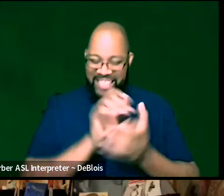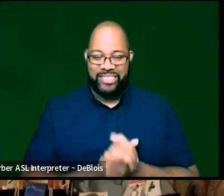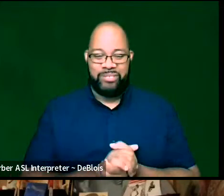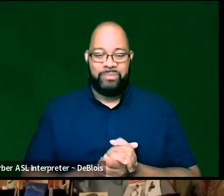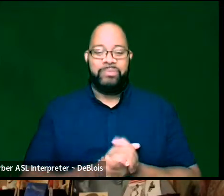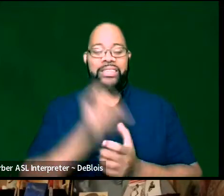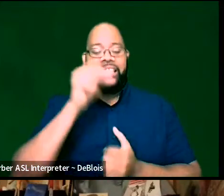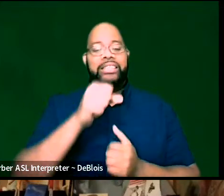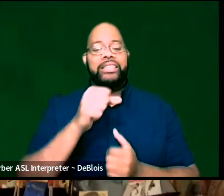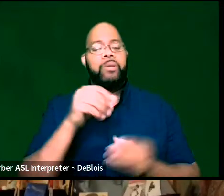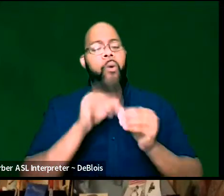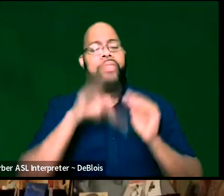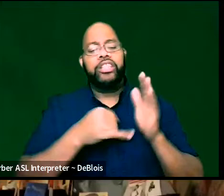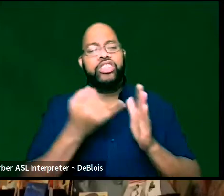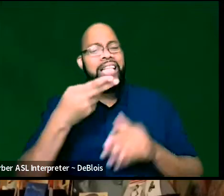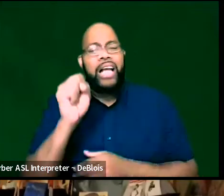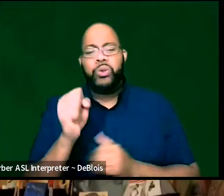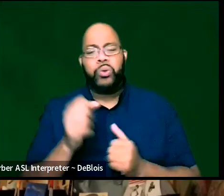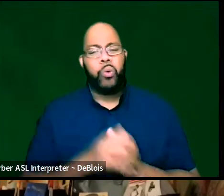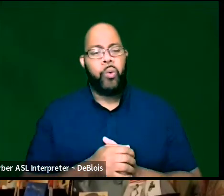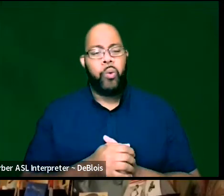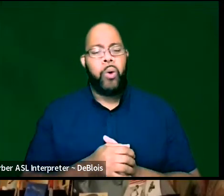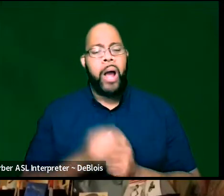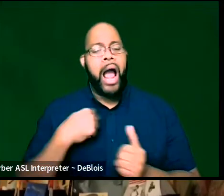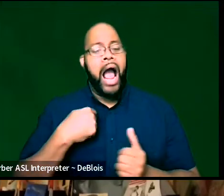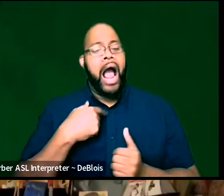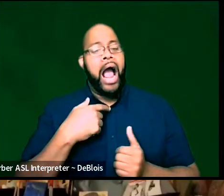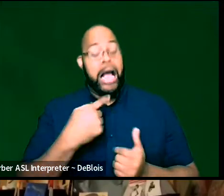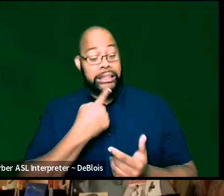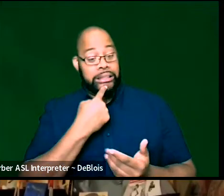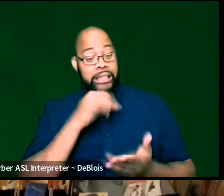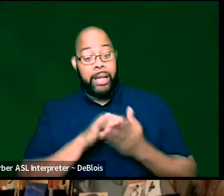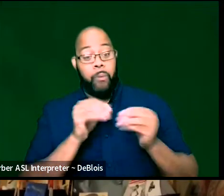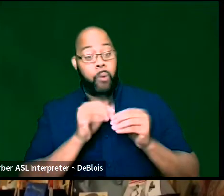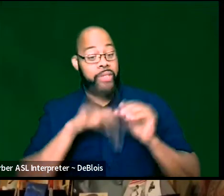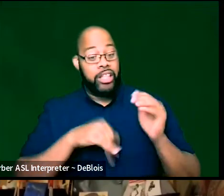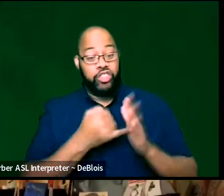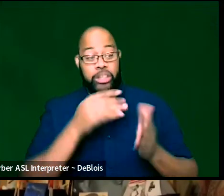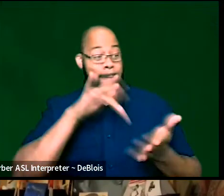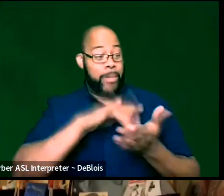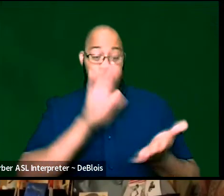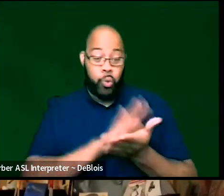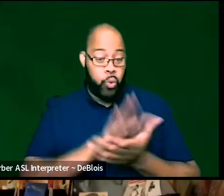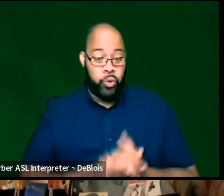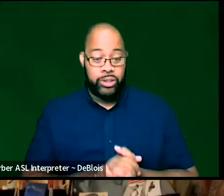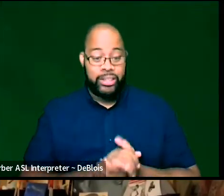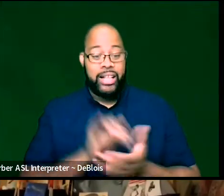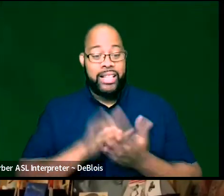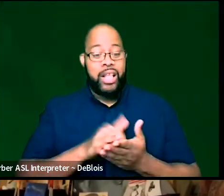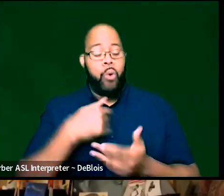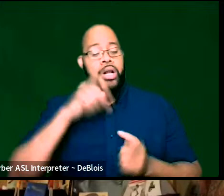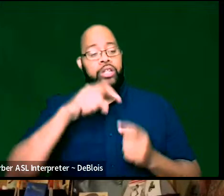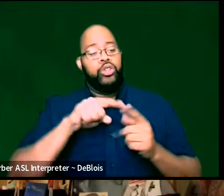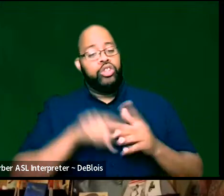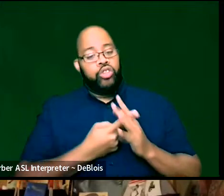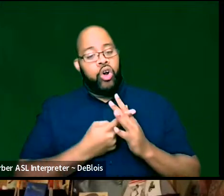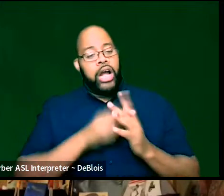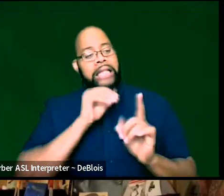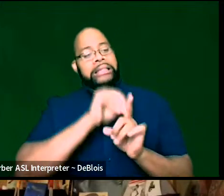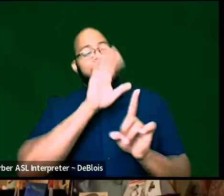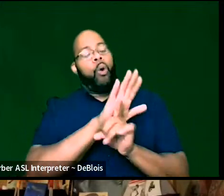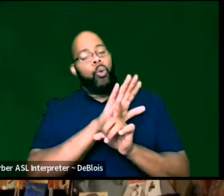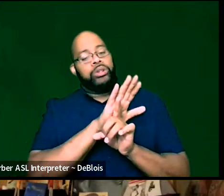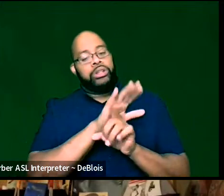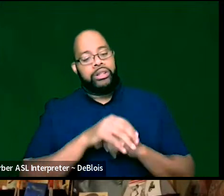Yes, it's more than just high school. I mean, I dare say it's more than just middle school. It's that we need to start